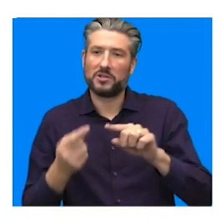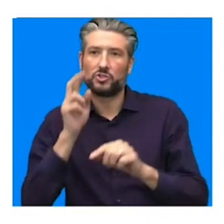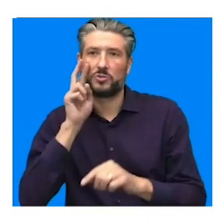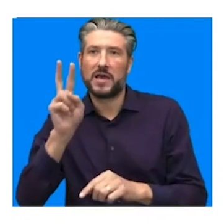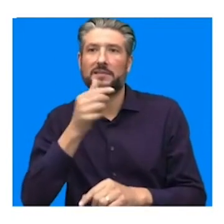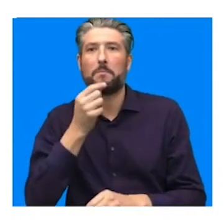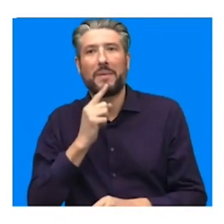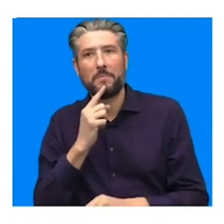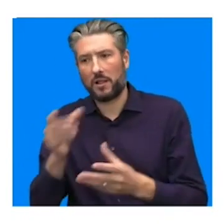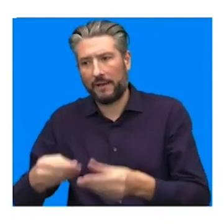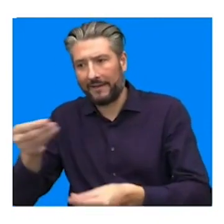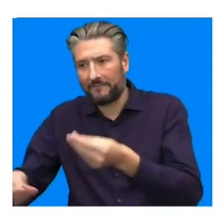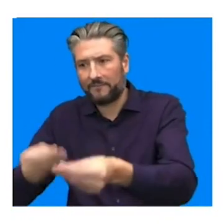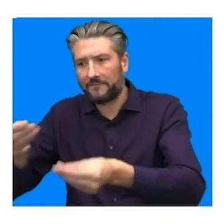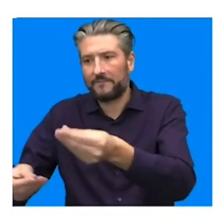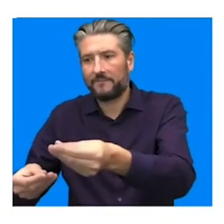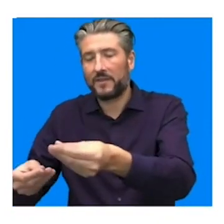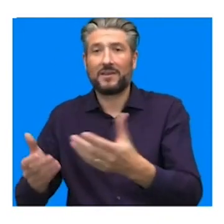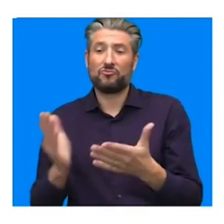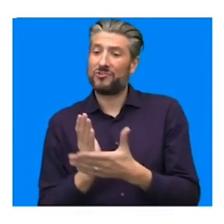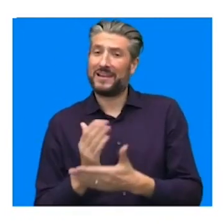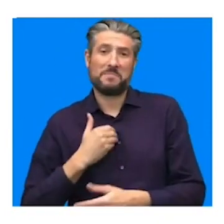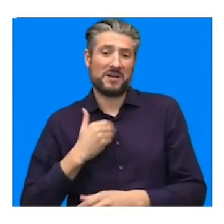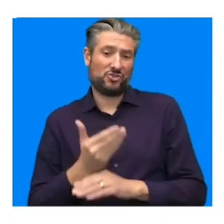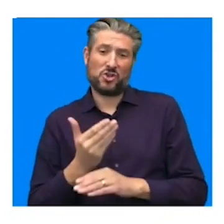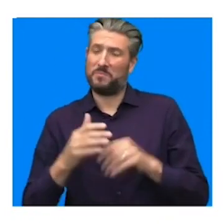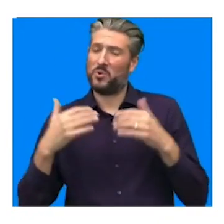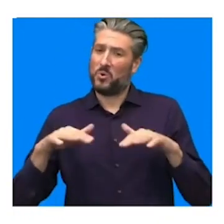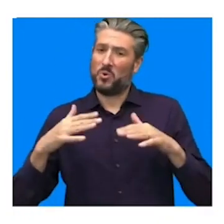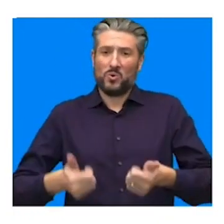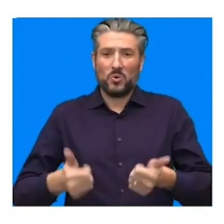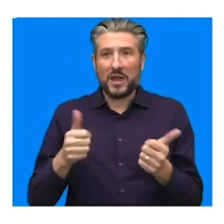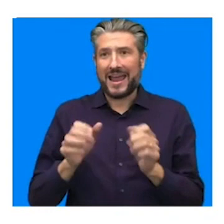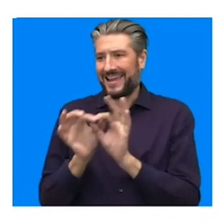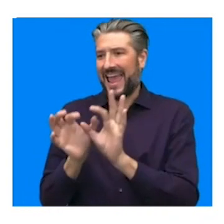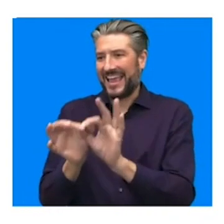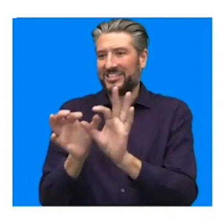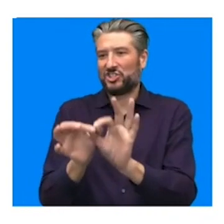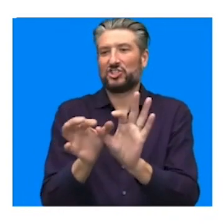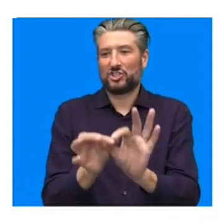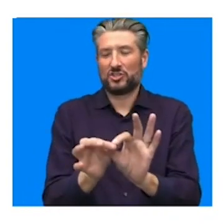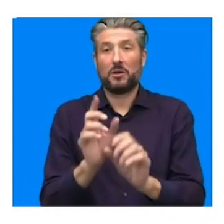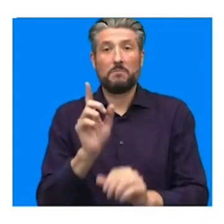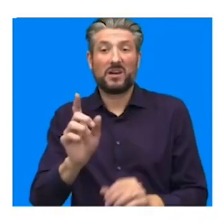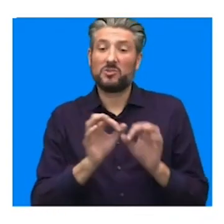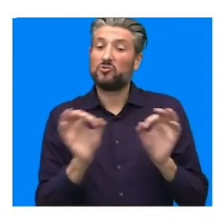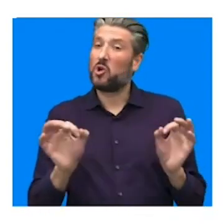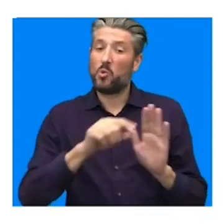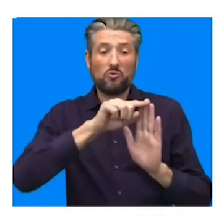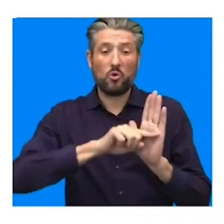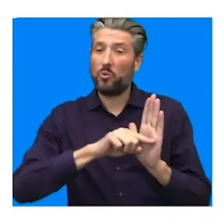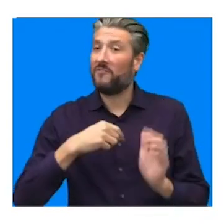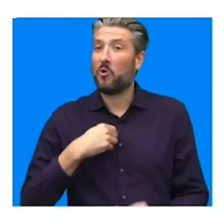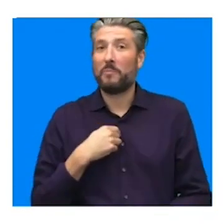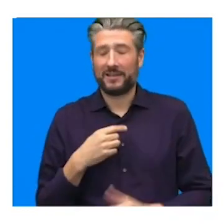it's a job that is second to none from the point of view of engaging. However, there's no rules. You have to start from the beginning and start